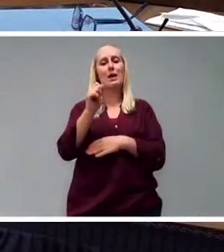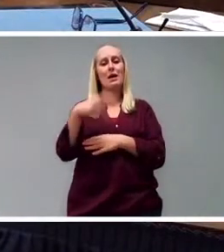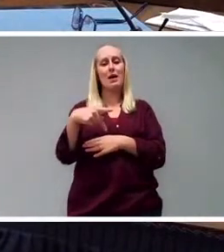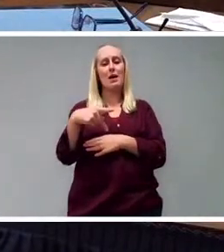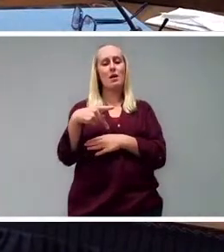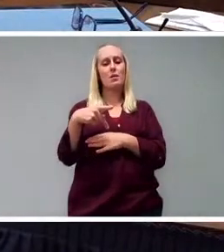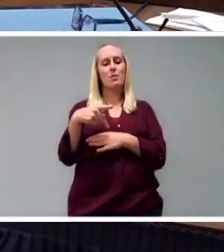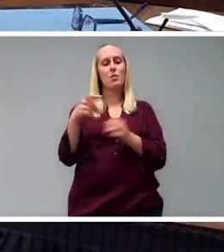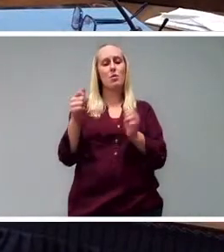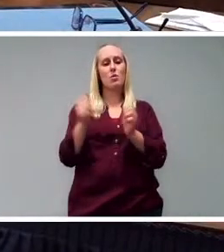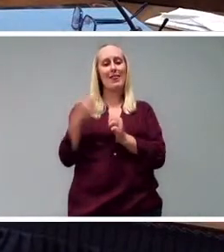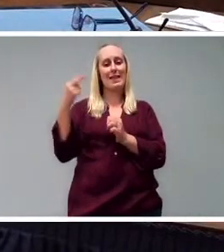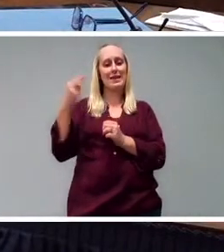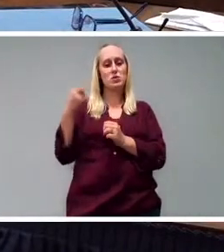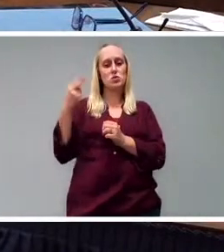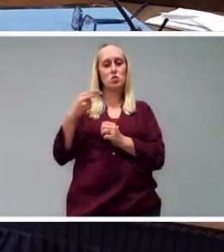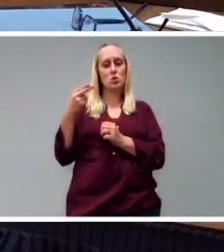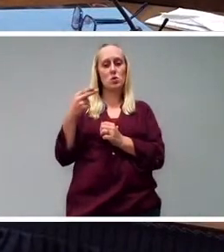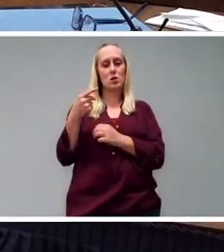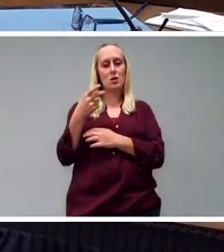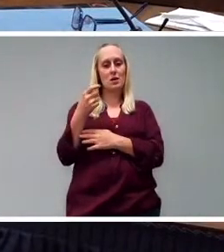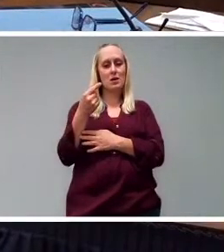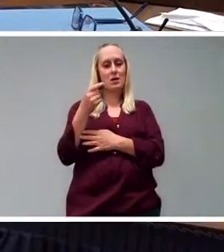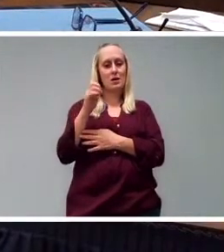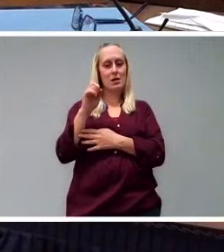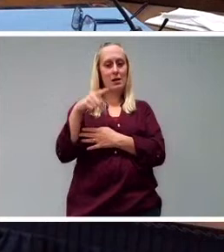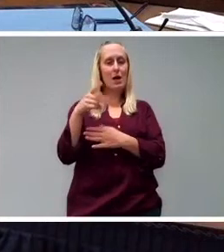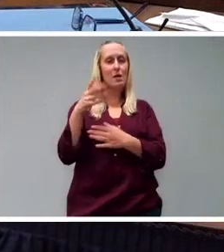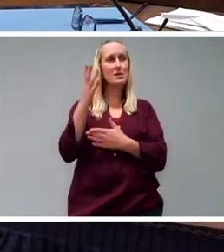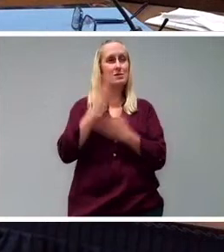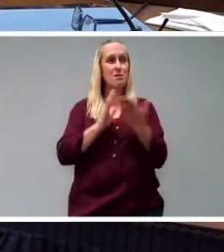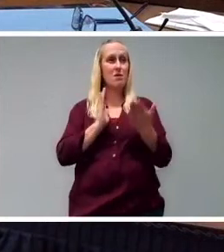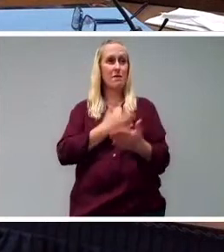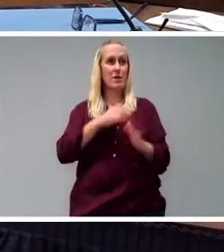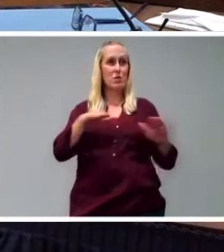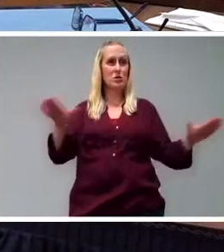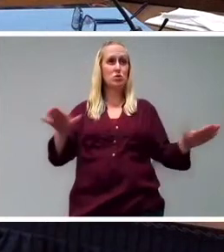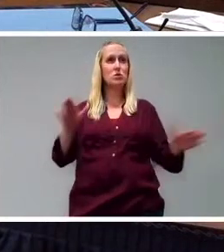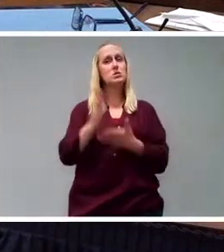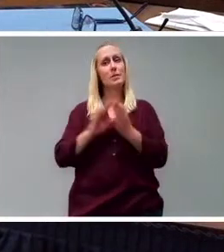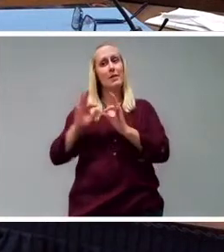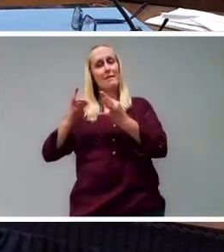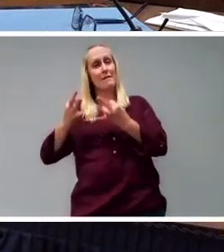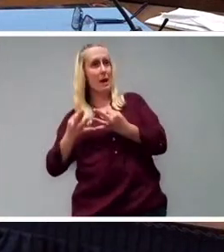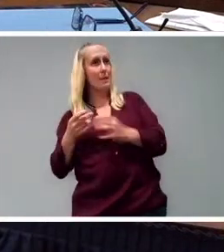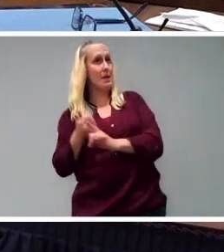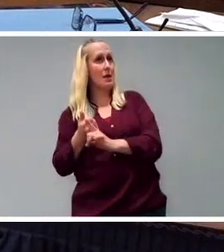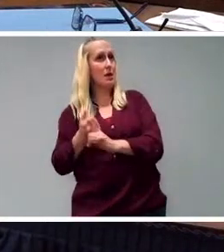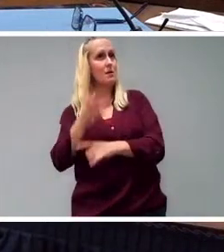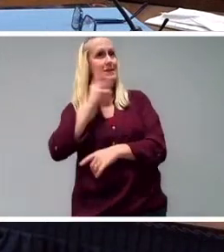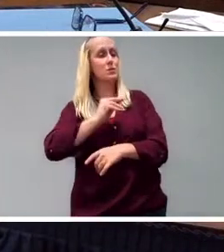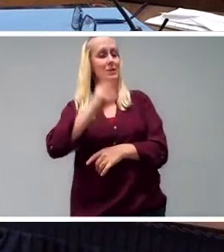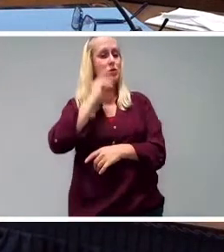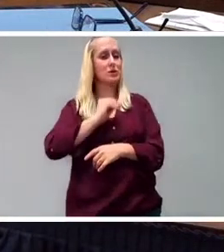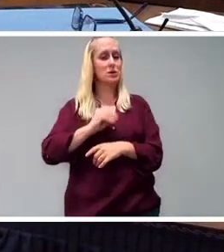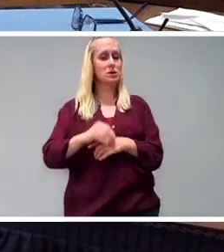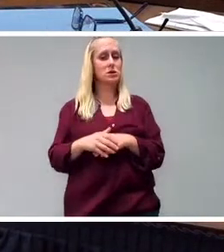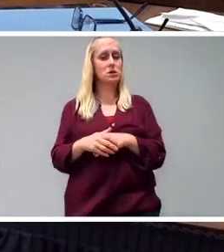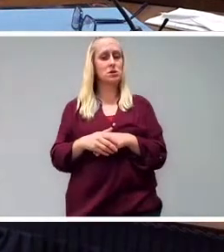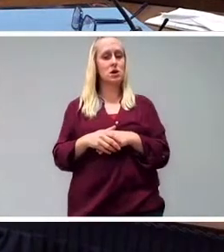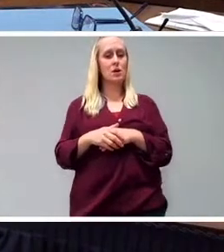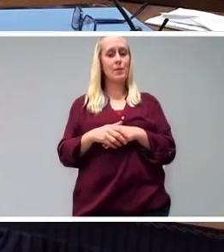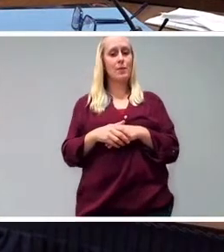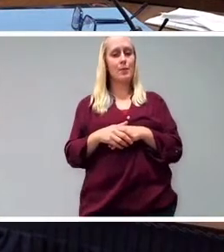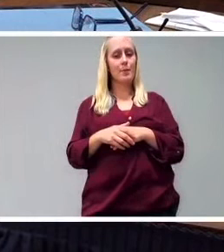generational gaps that some of our children or some of the families or vulnerable communities have, and